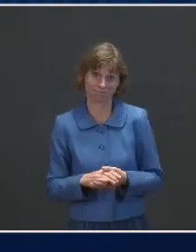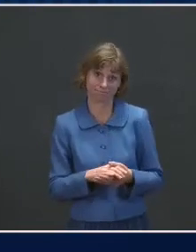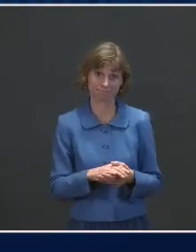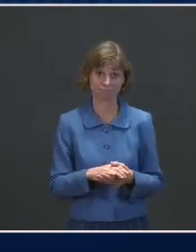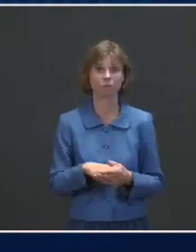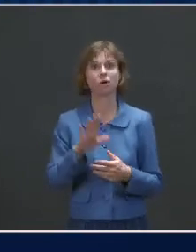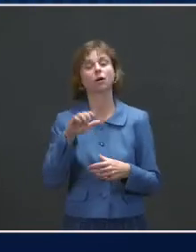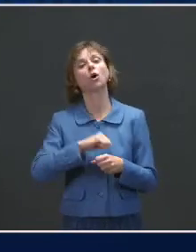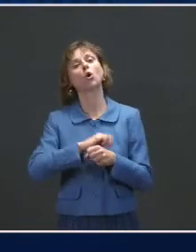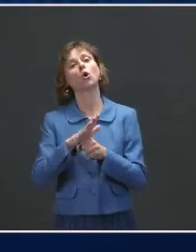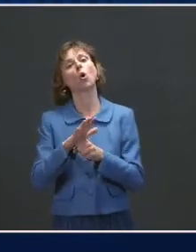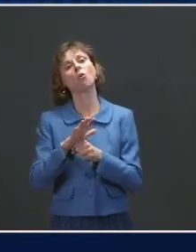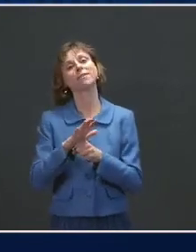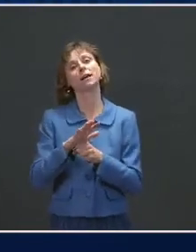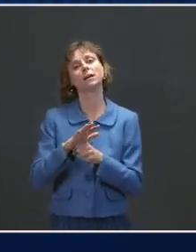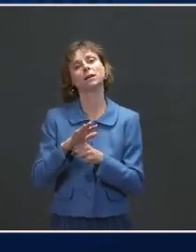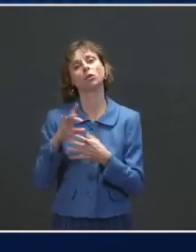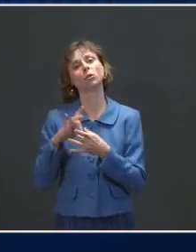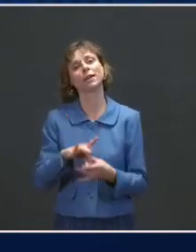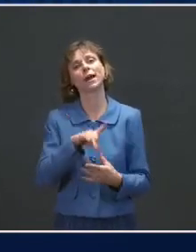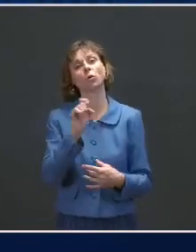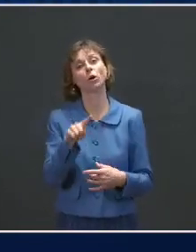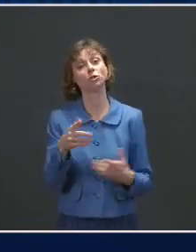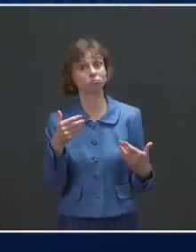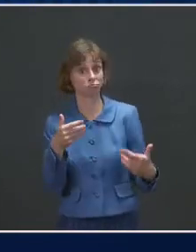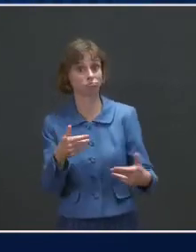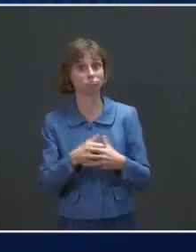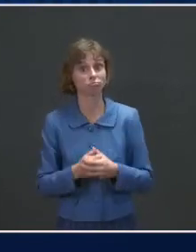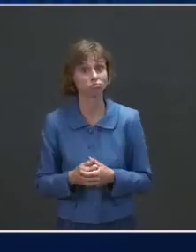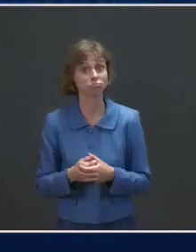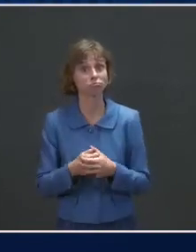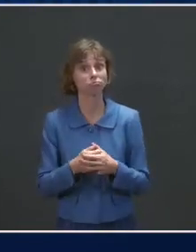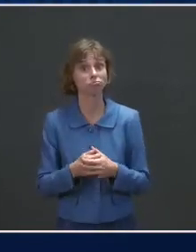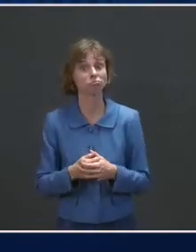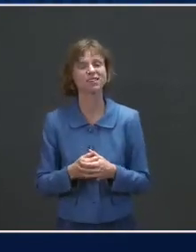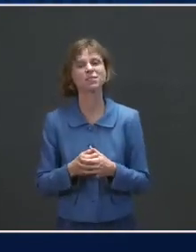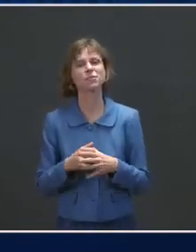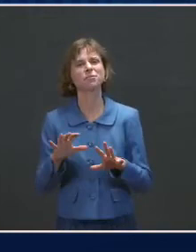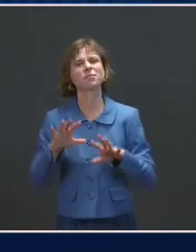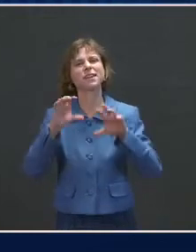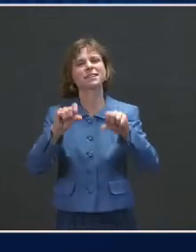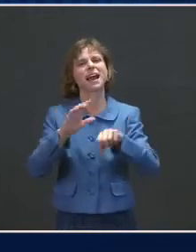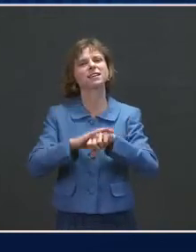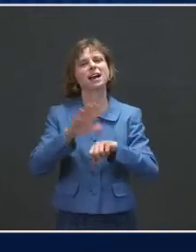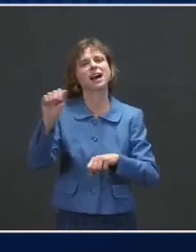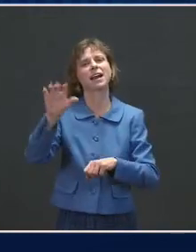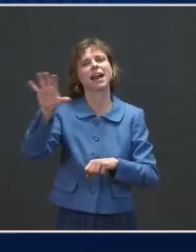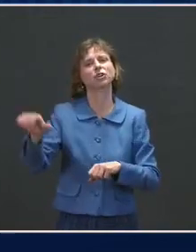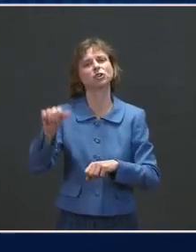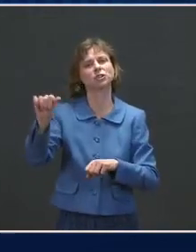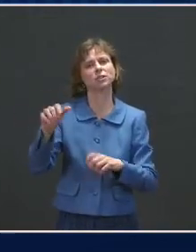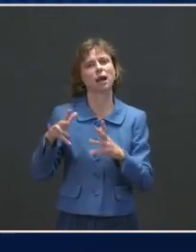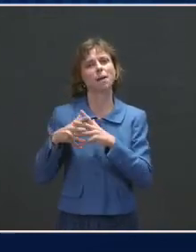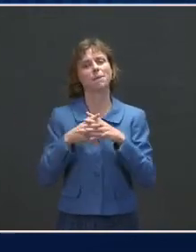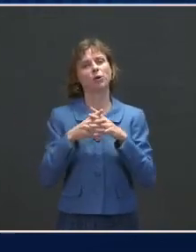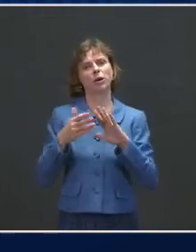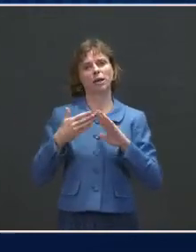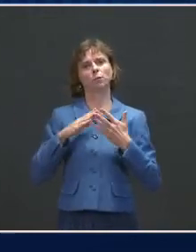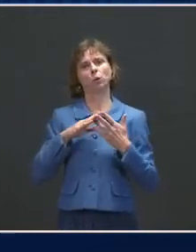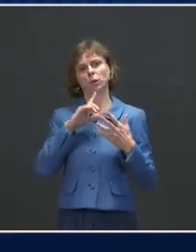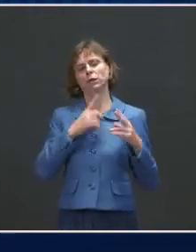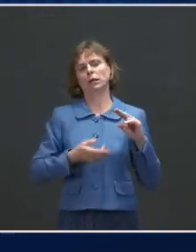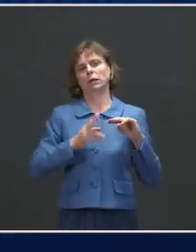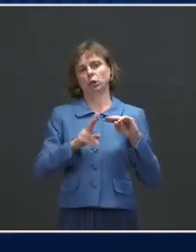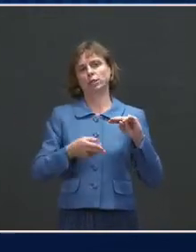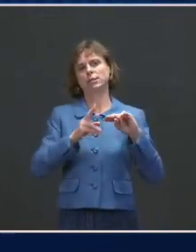COVID crisis related question. Go ahead. Because the attacks in the Asian American community continue to rise, and over the weekend, there